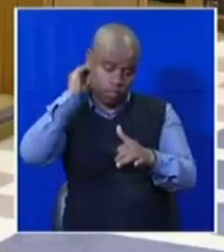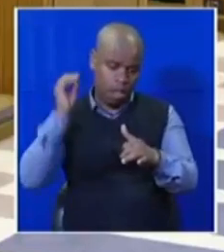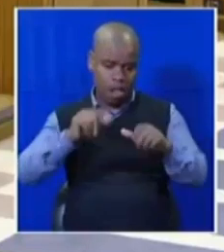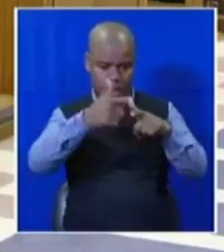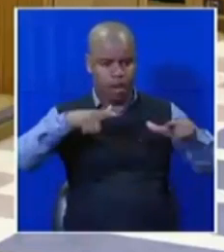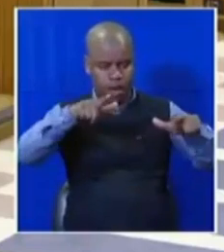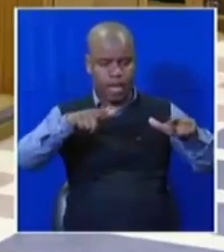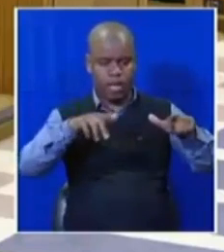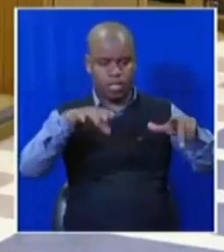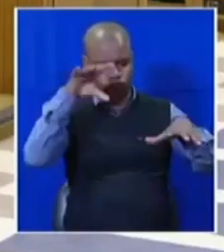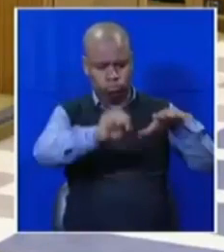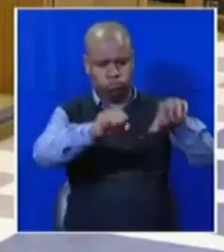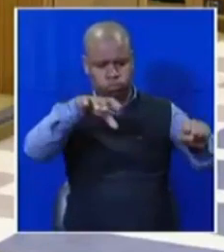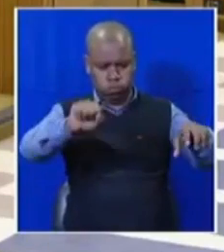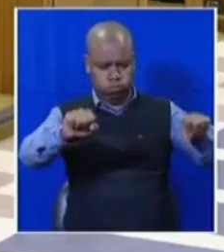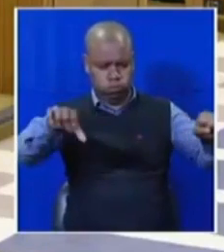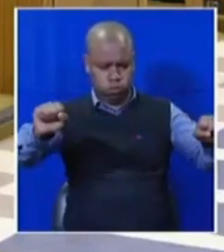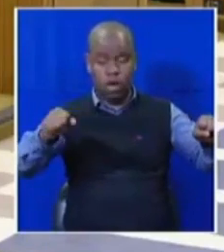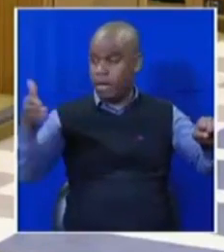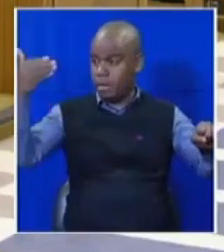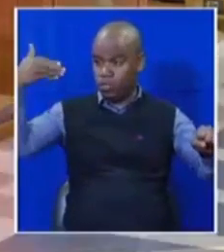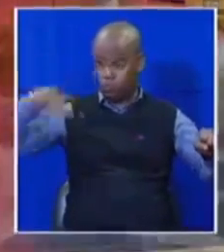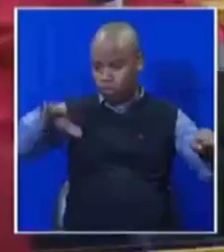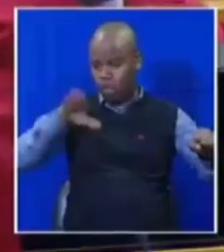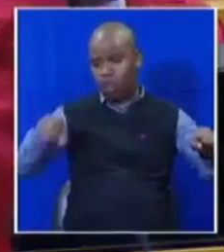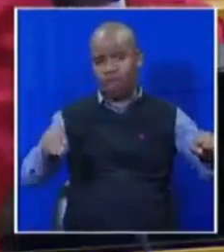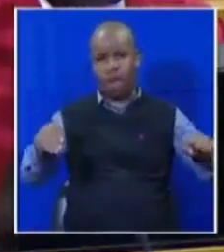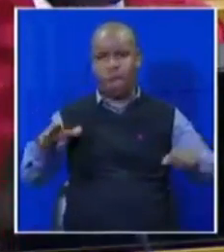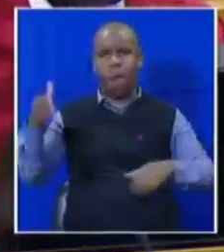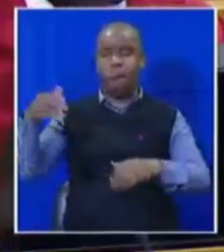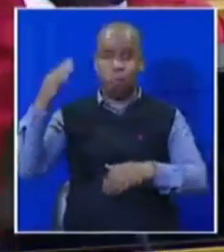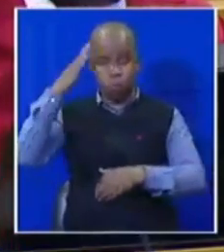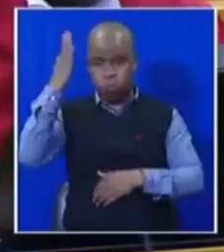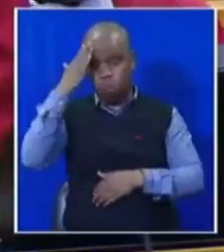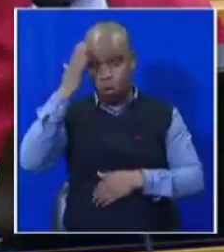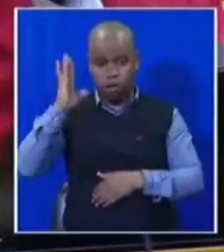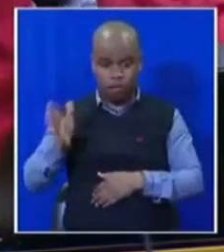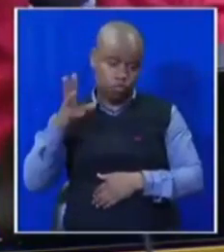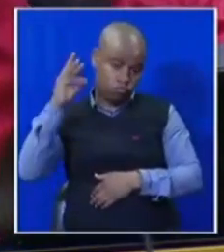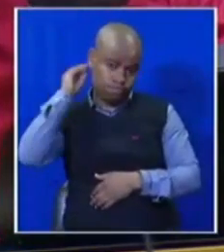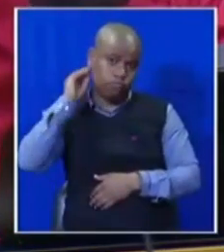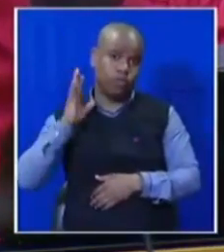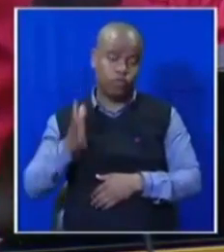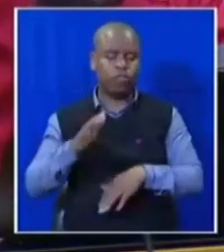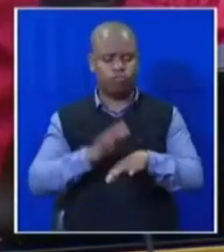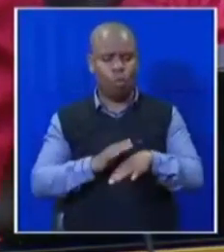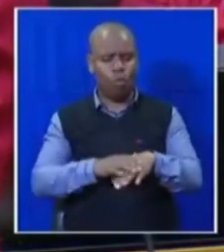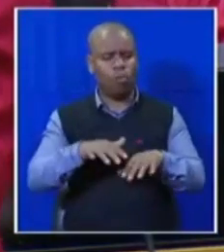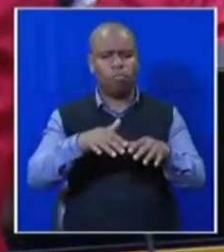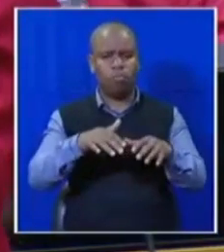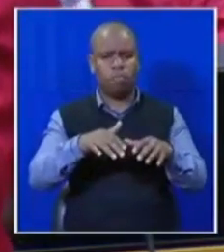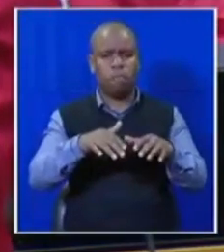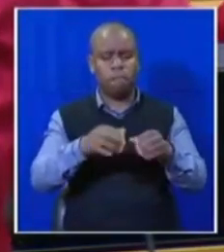center of the history of this country, and that white monopoly capital developed directly as a result of massive exploitation of black